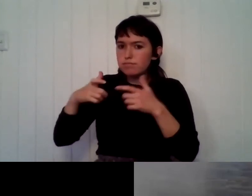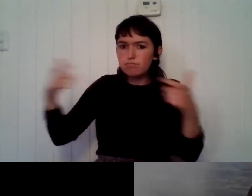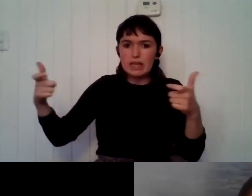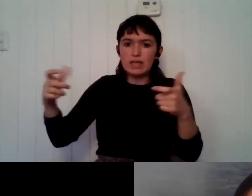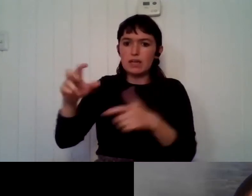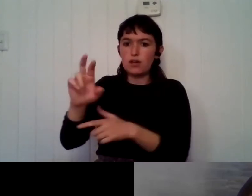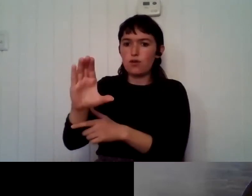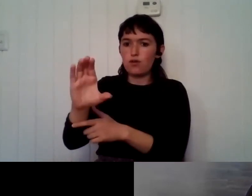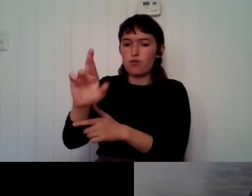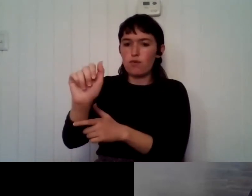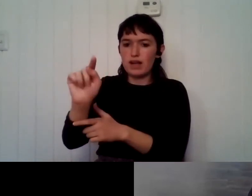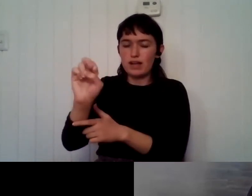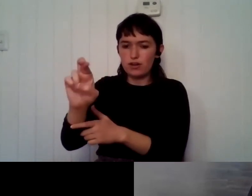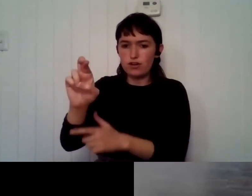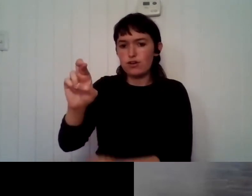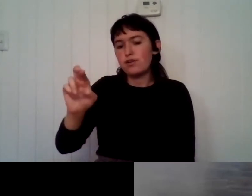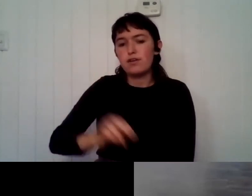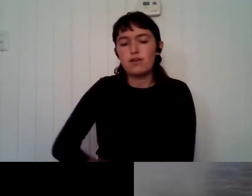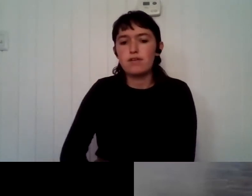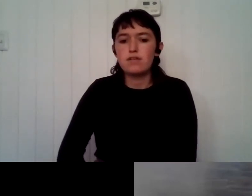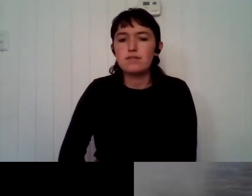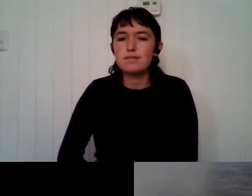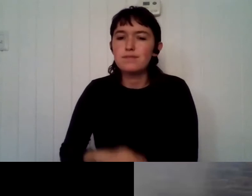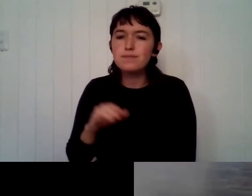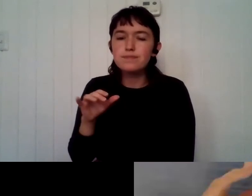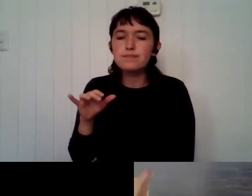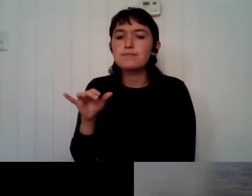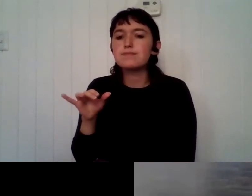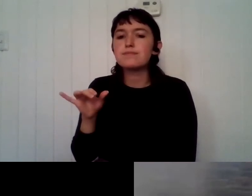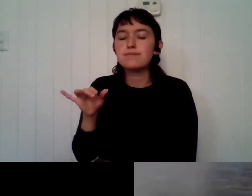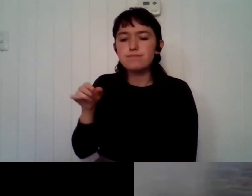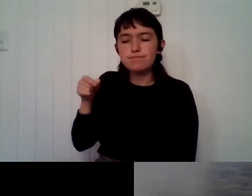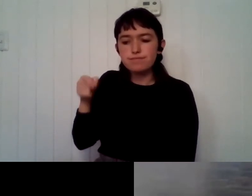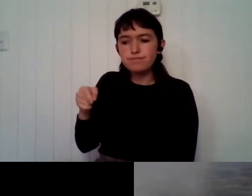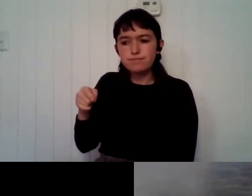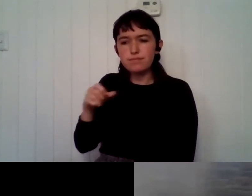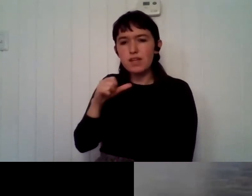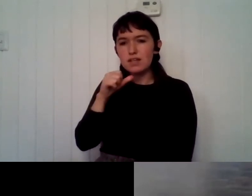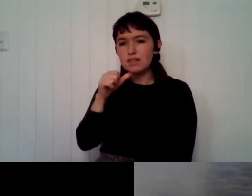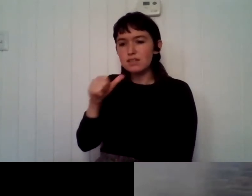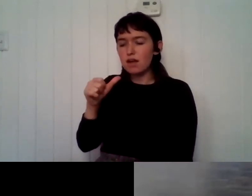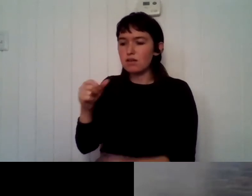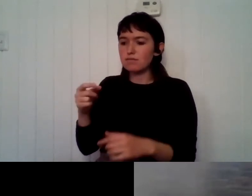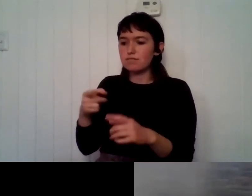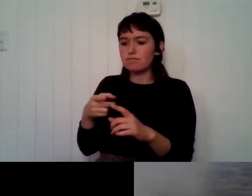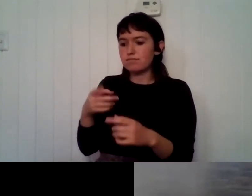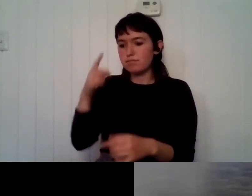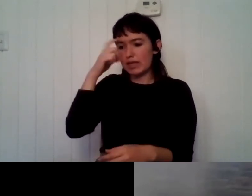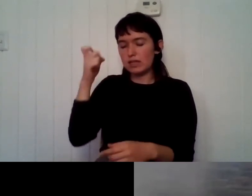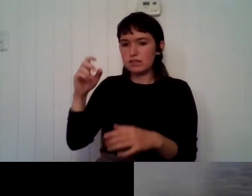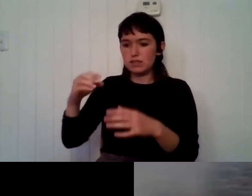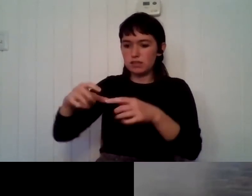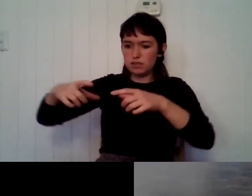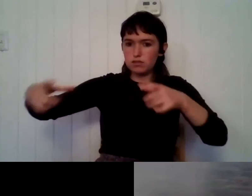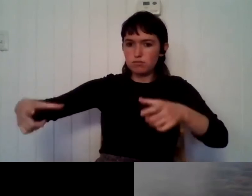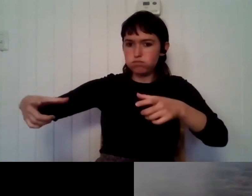down. So in that case, it's not that the whole thing erupted, but rather that because the magmatic chamber